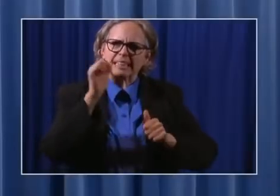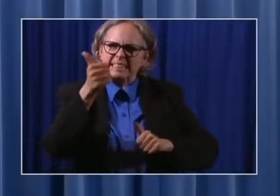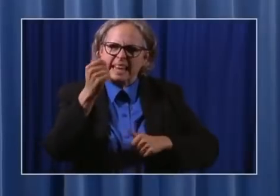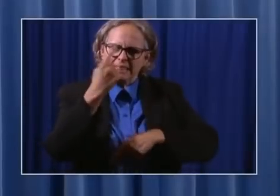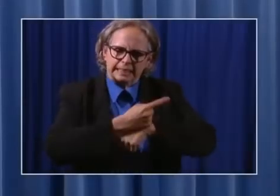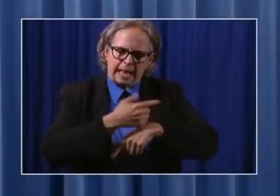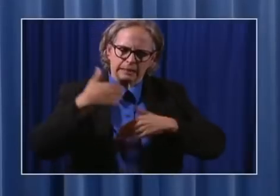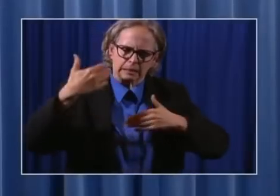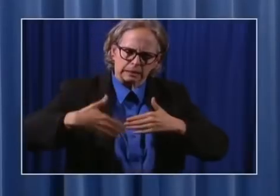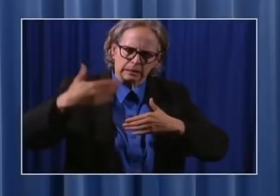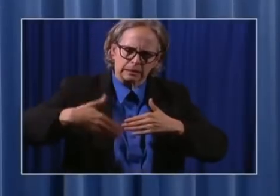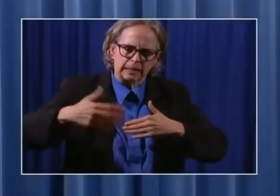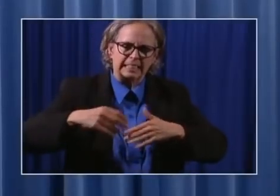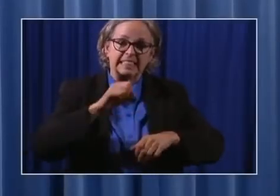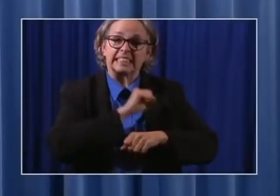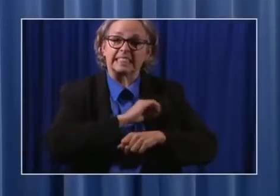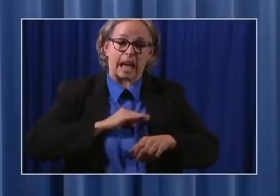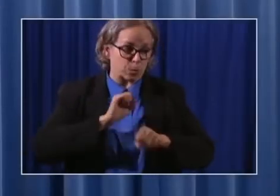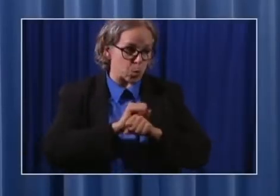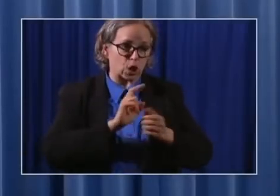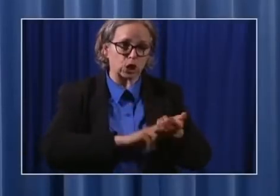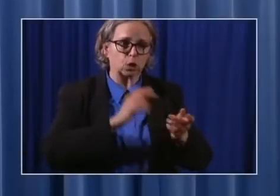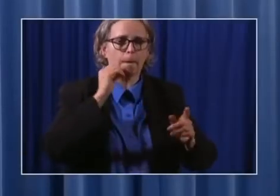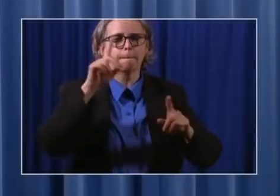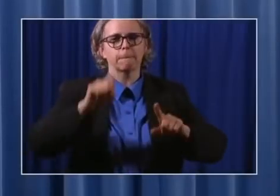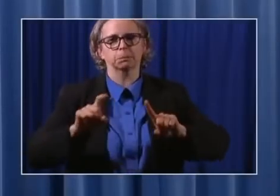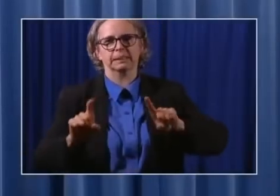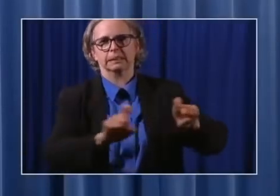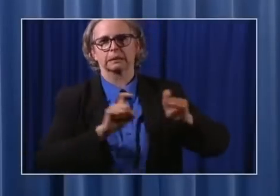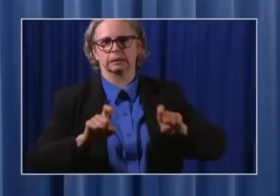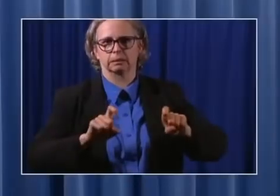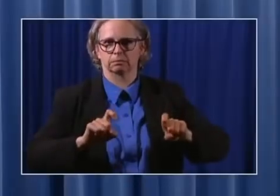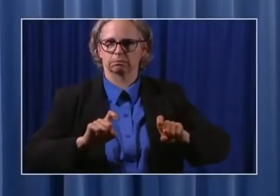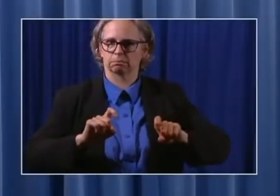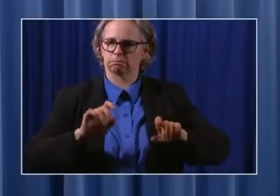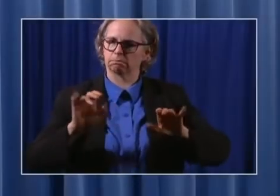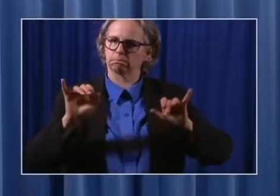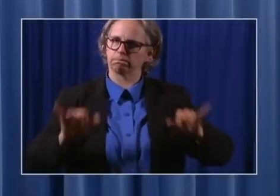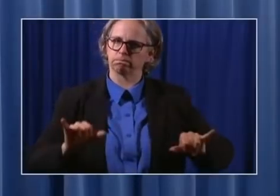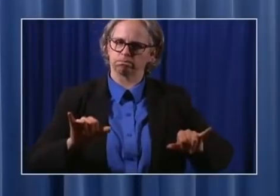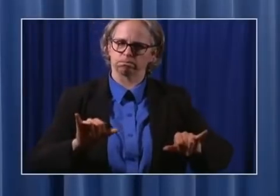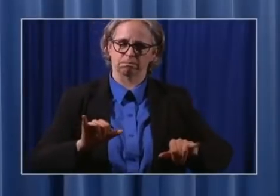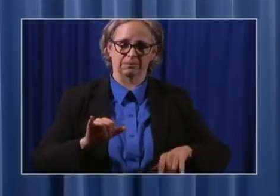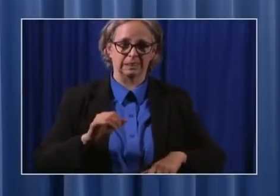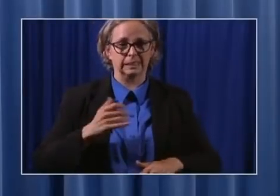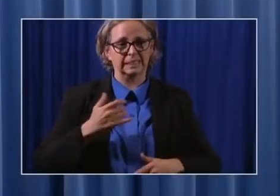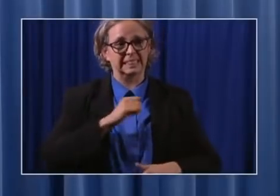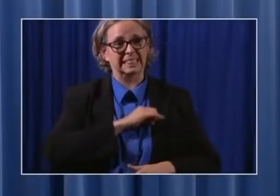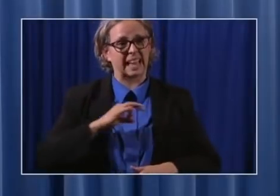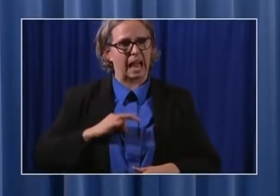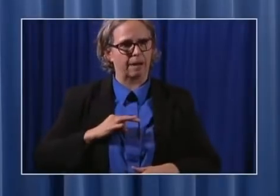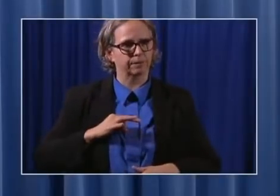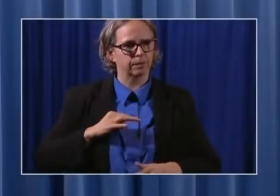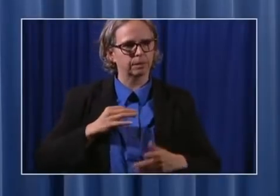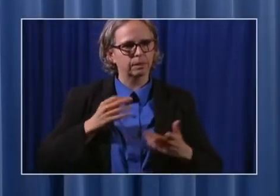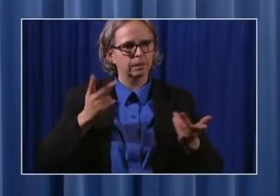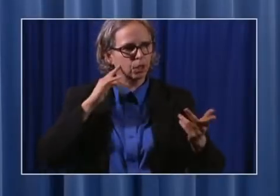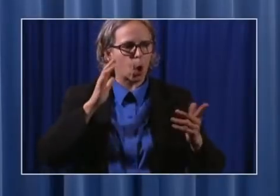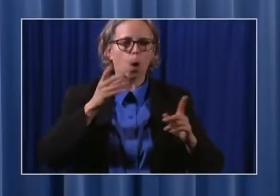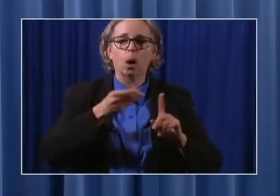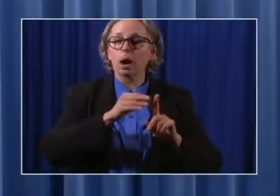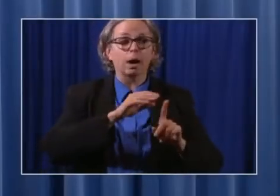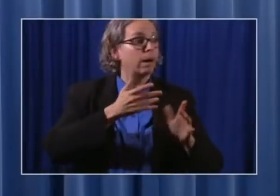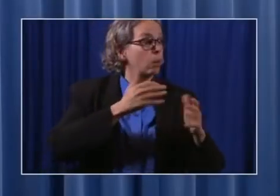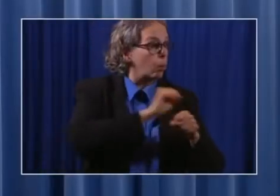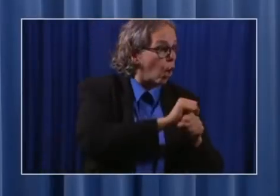of all staff, because staff is basically how it generally gets into that nursing home. So look, it's